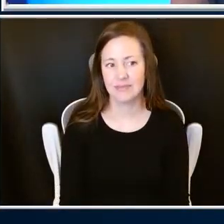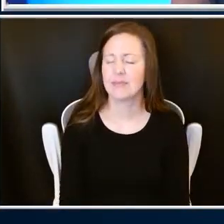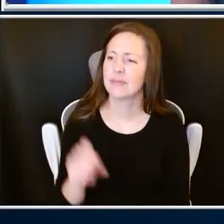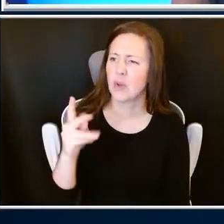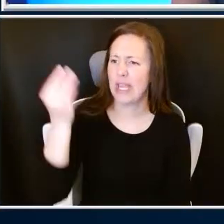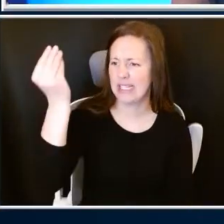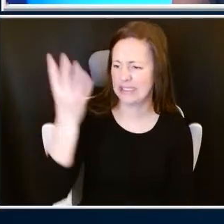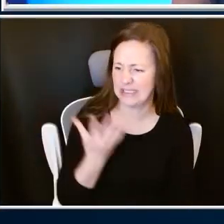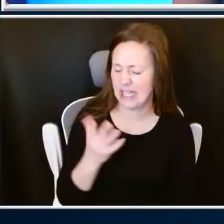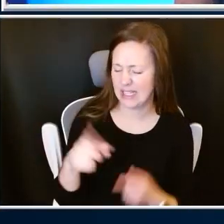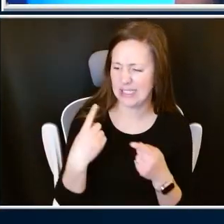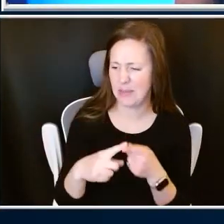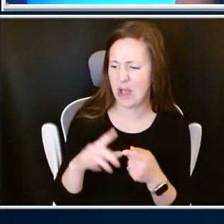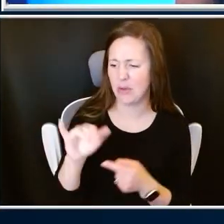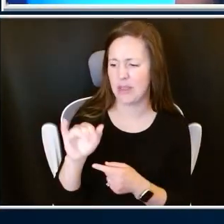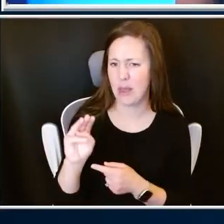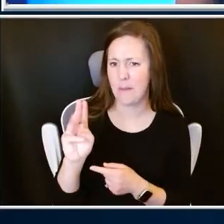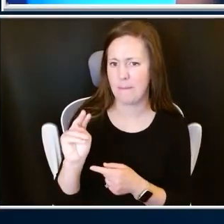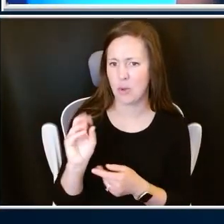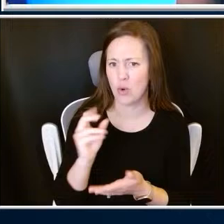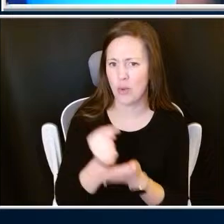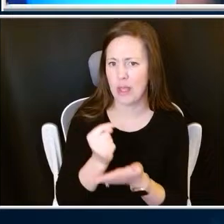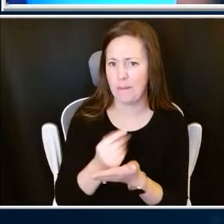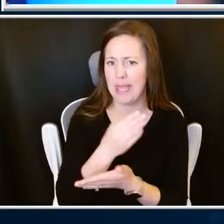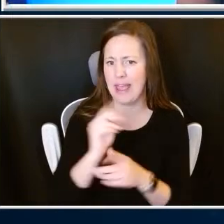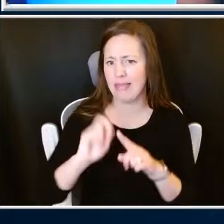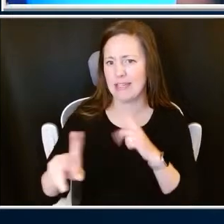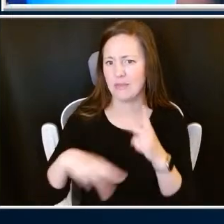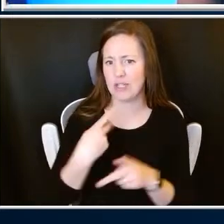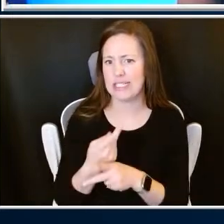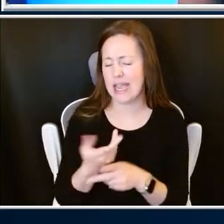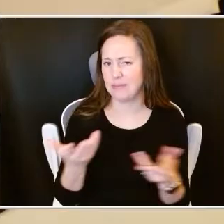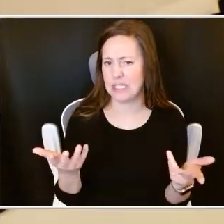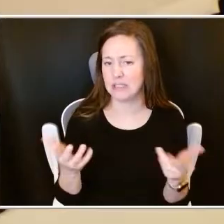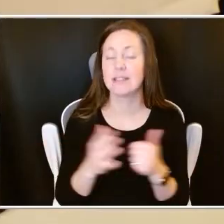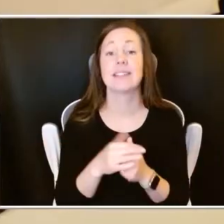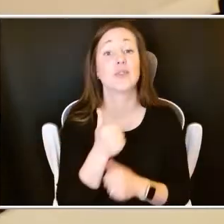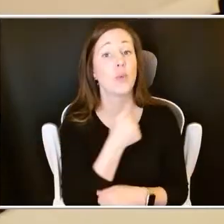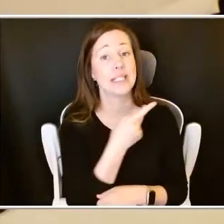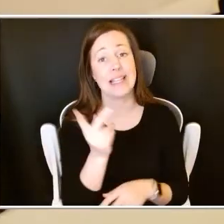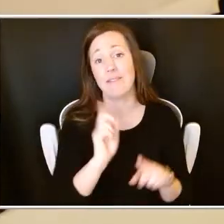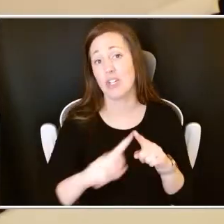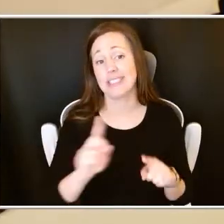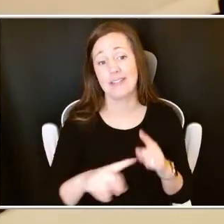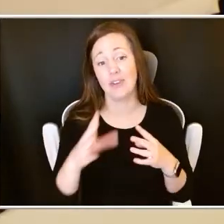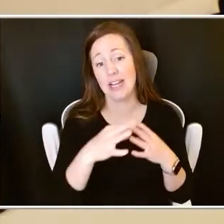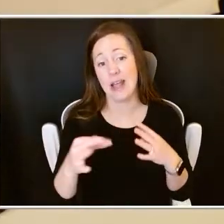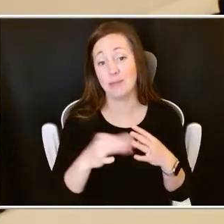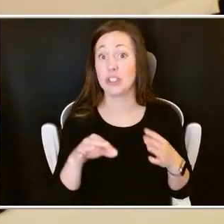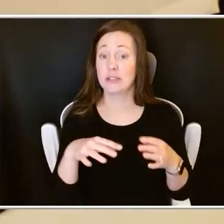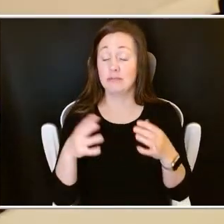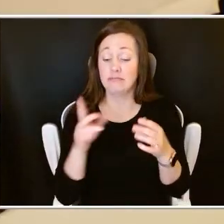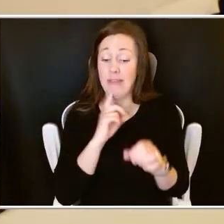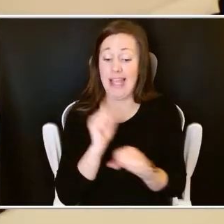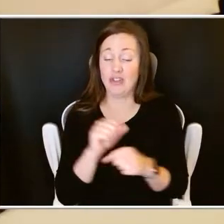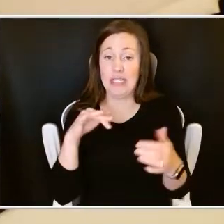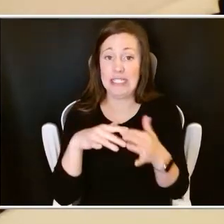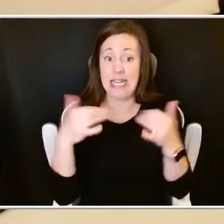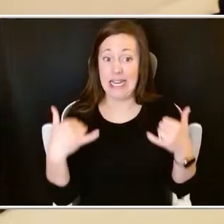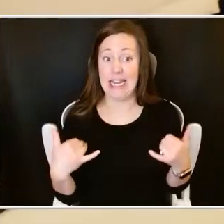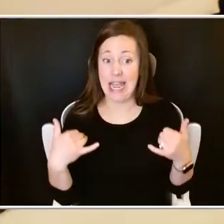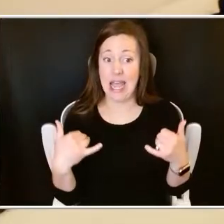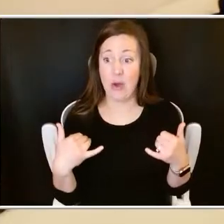different types there are. So there's several immunotherapies, and we're actually doing a study now to look at actually